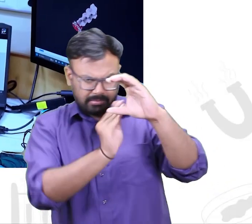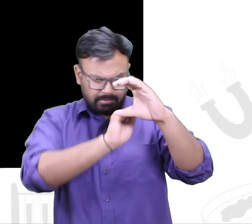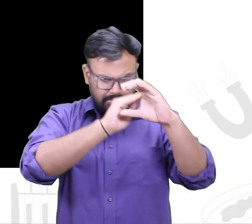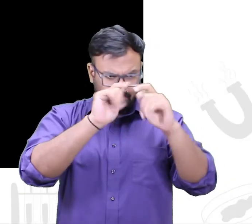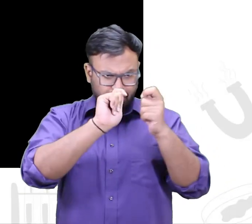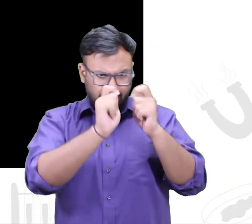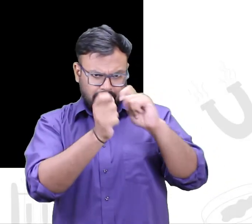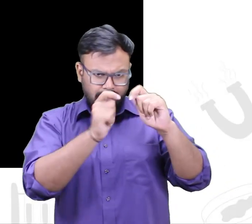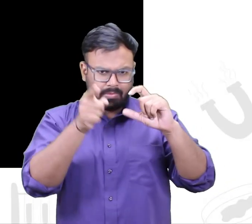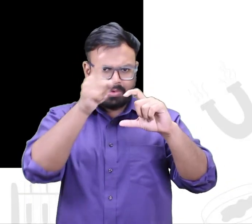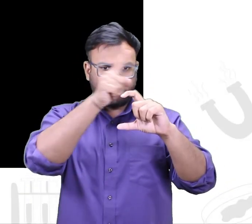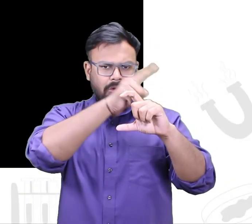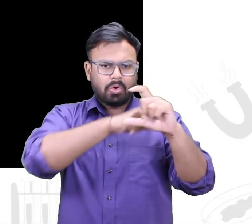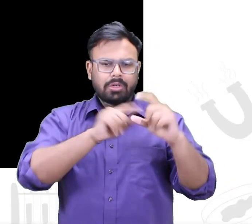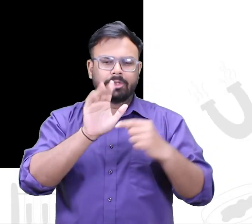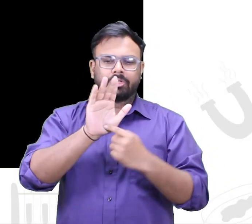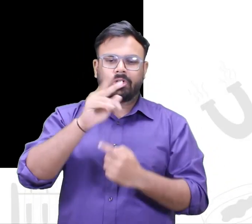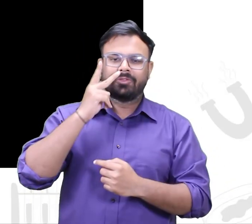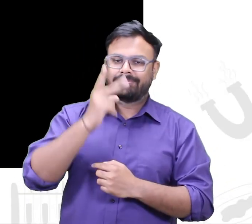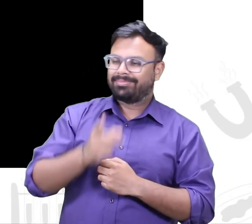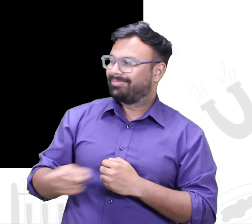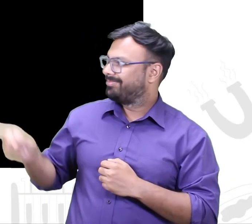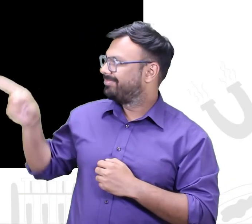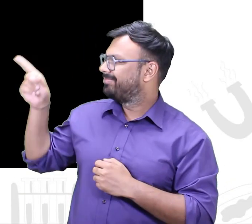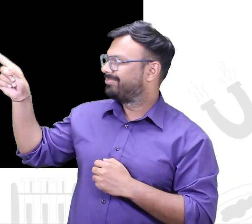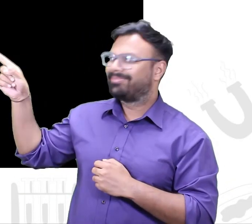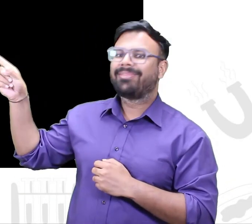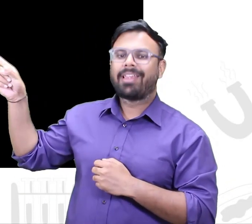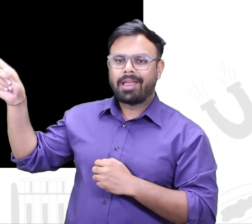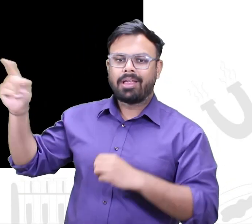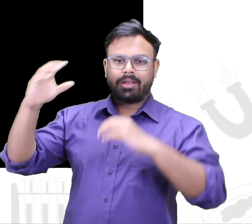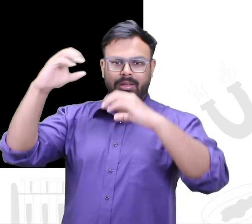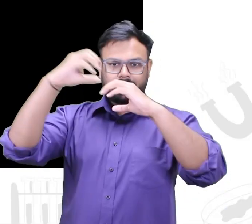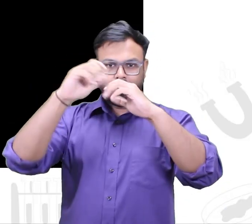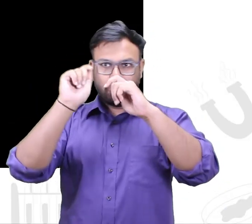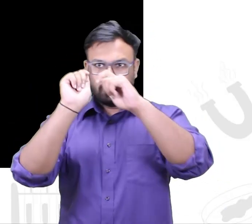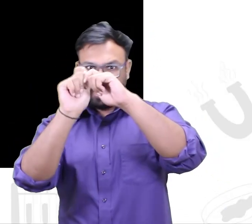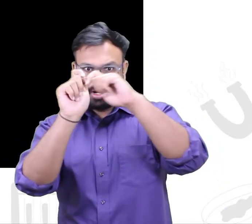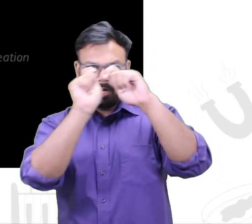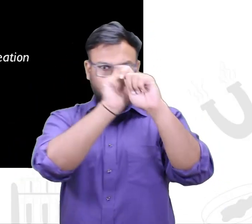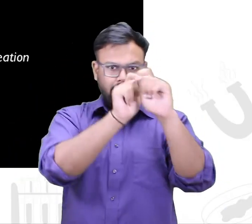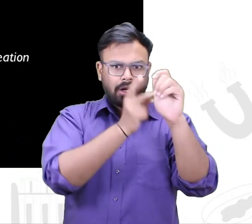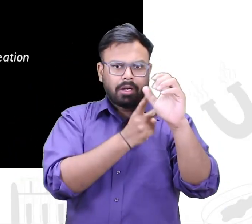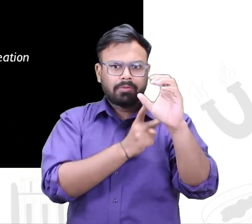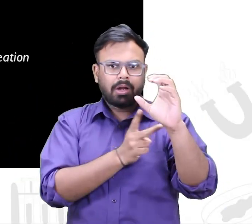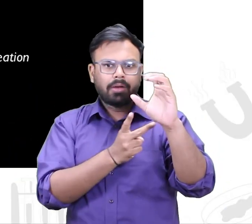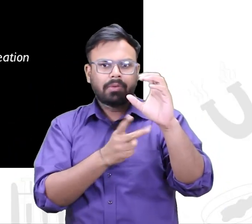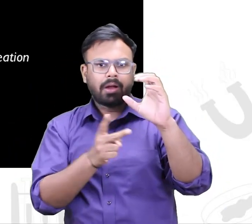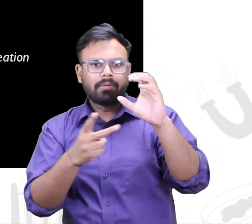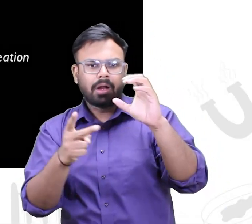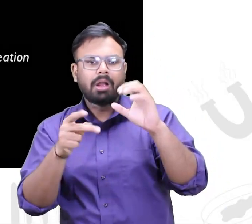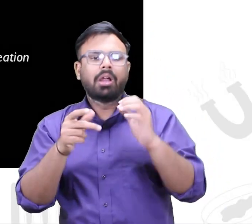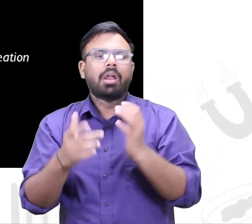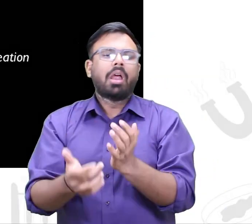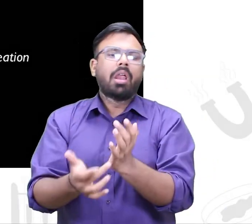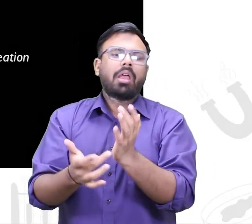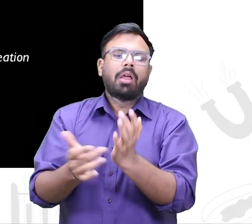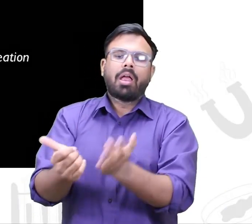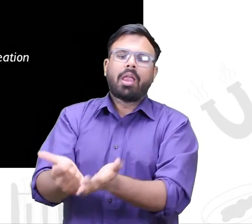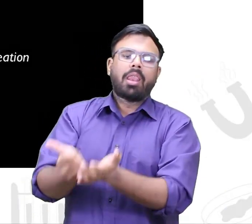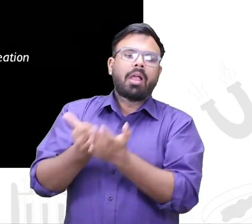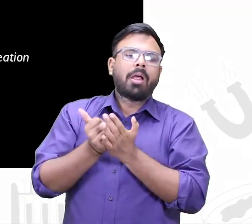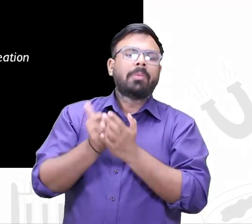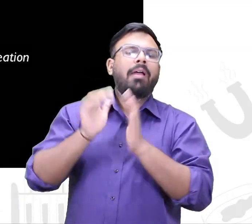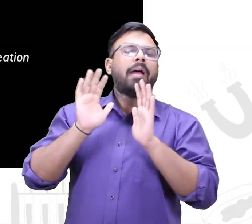pieces are assembled in the cells in response to signal by using some of these cutting edge technology like structural biology and